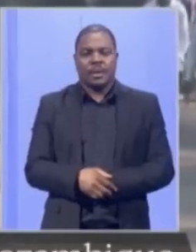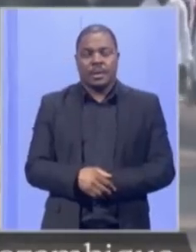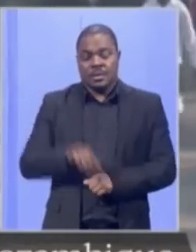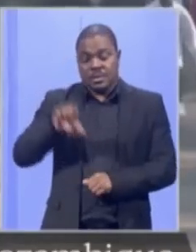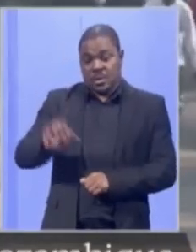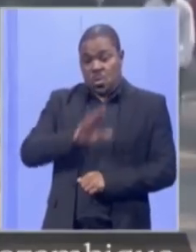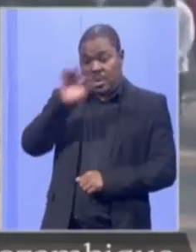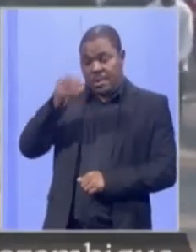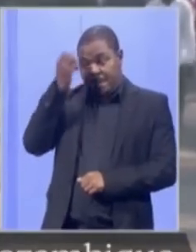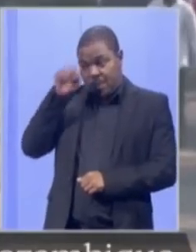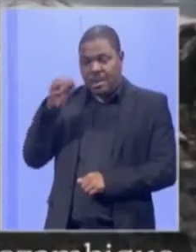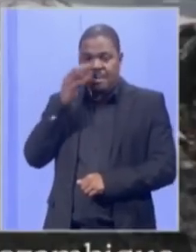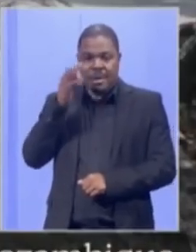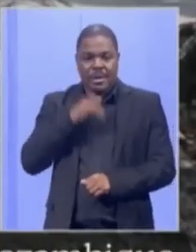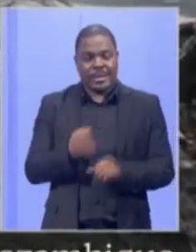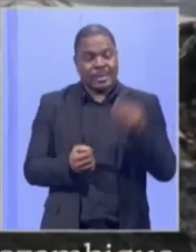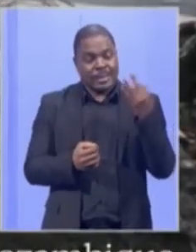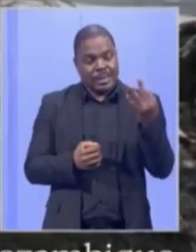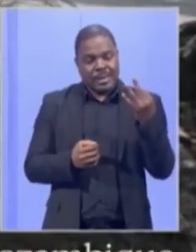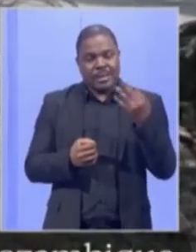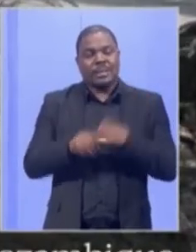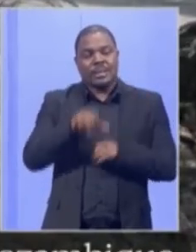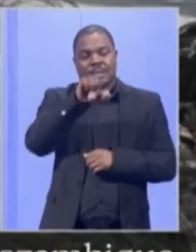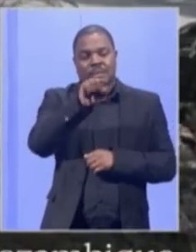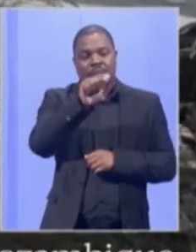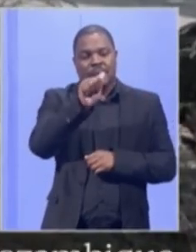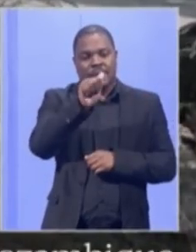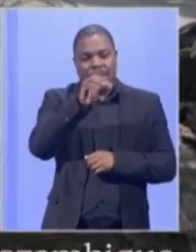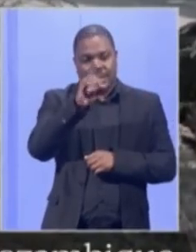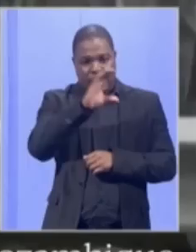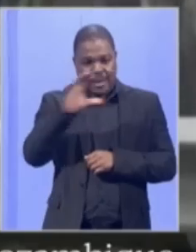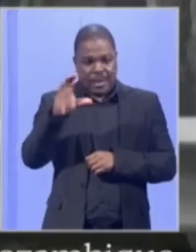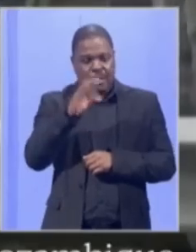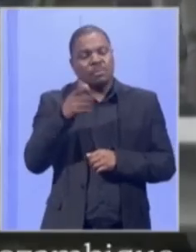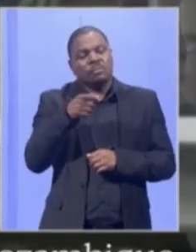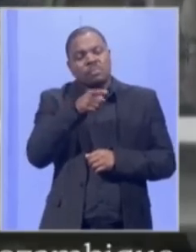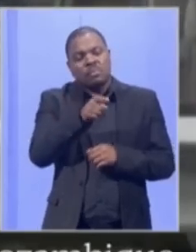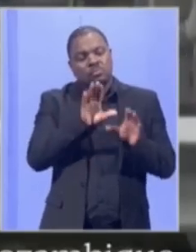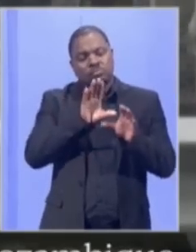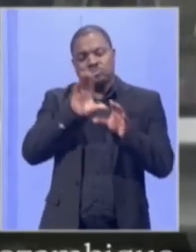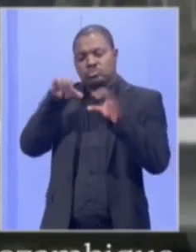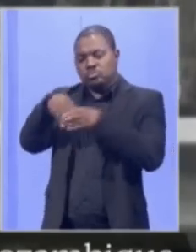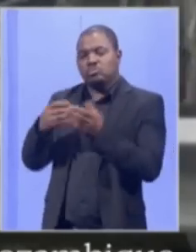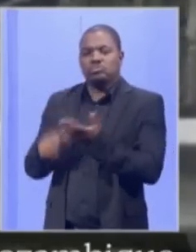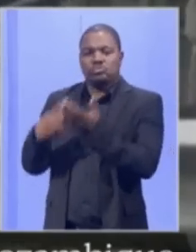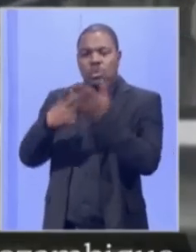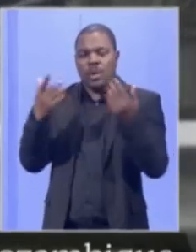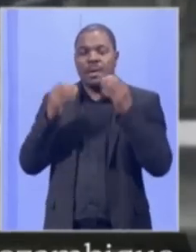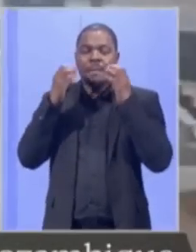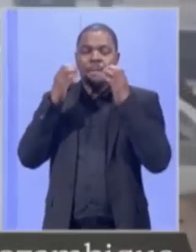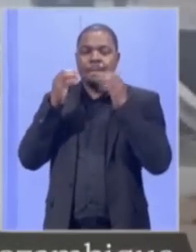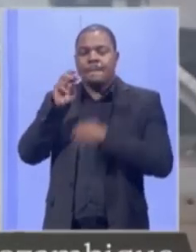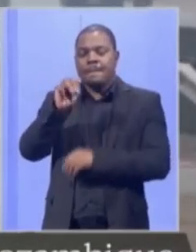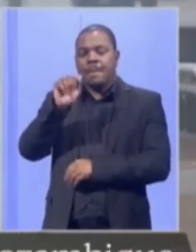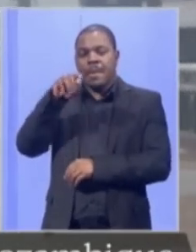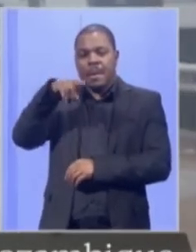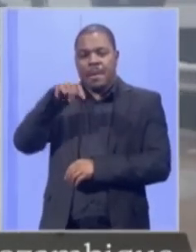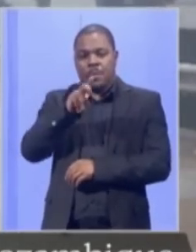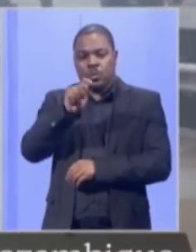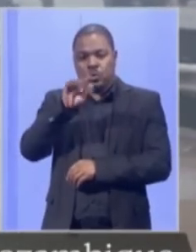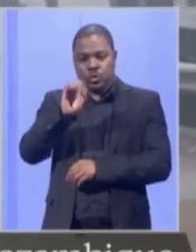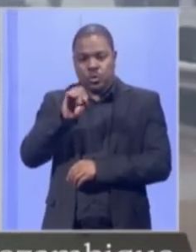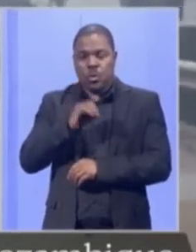ke karolo ya dinaha tse tharo tsa SADC tse tla buisana ka mathata a dipolotiki Maputo. Ho sa le jwalo baahi ba Mozambique ba re ba tla